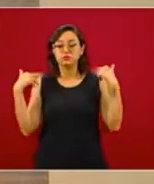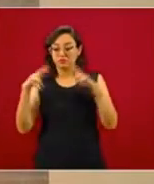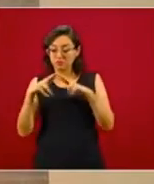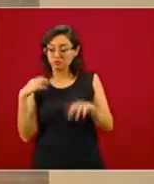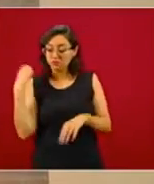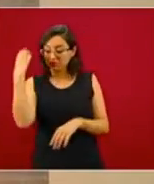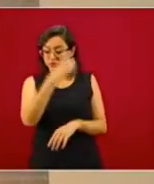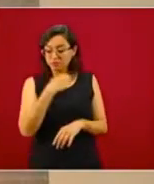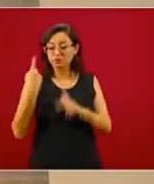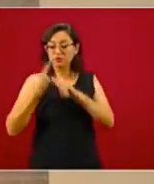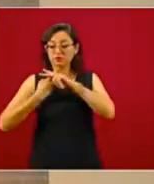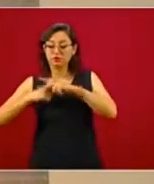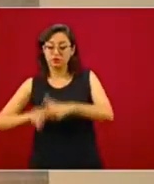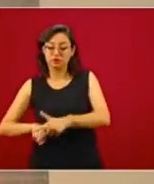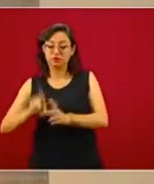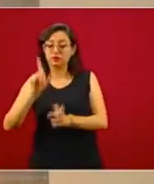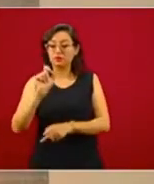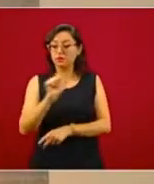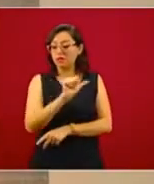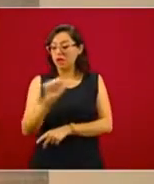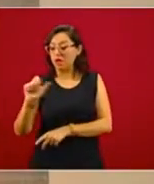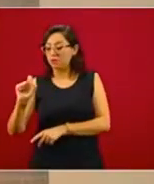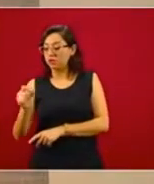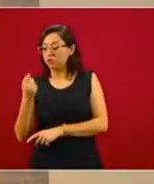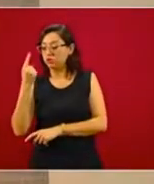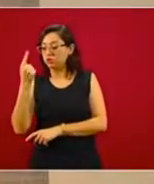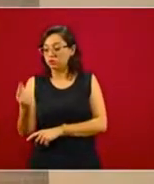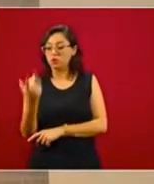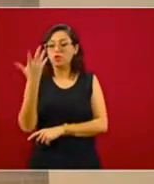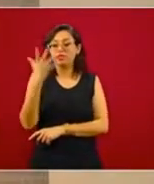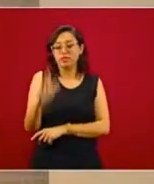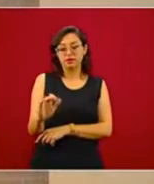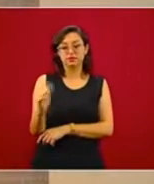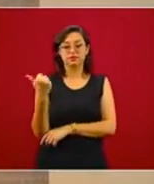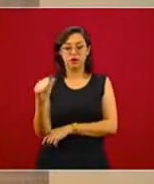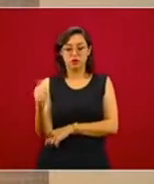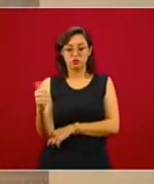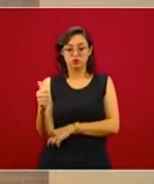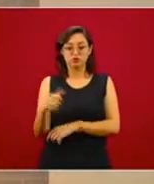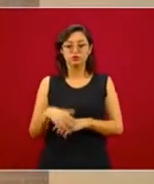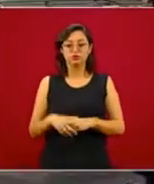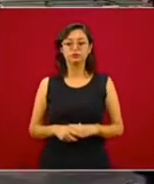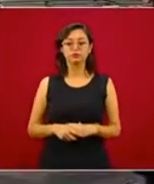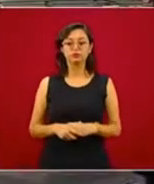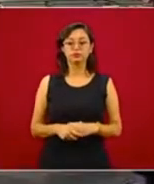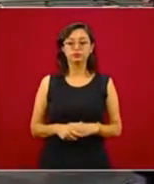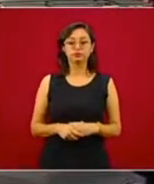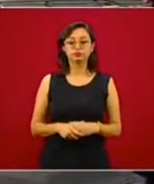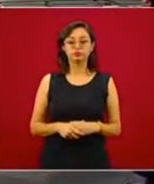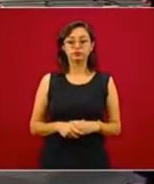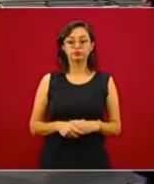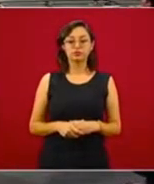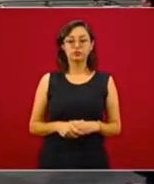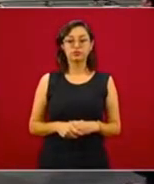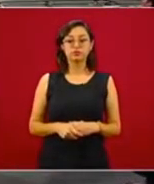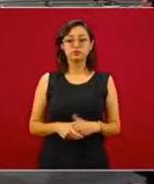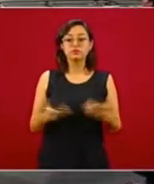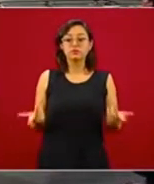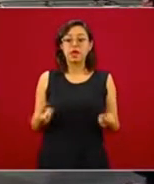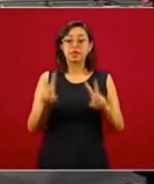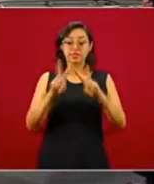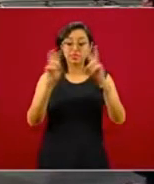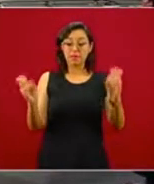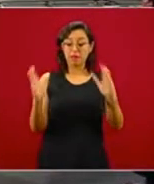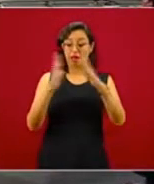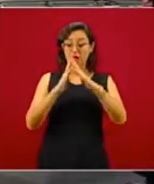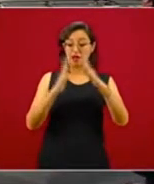assessment on behalf of teachers, and we are going to get started on August 10th with basic education and the new